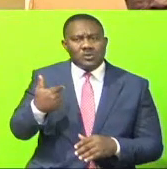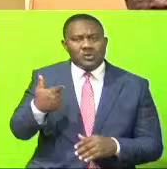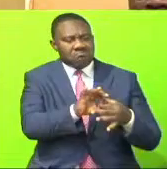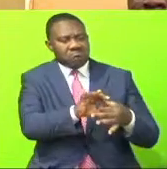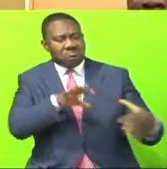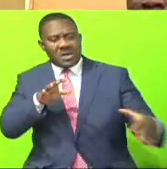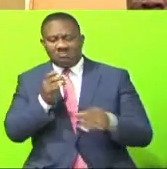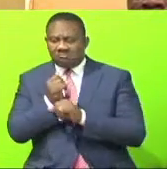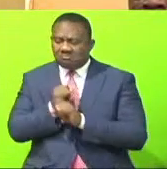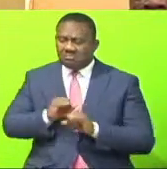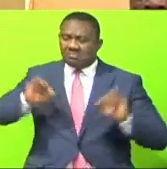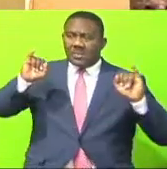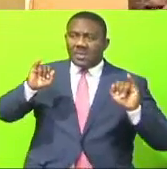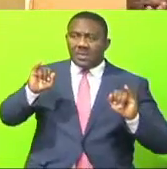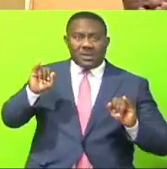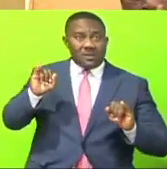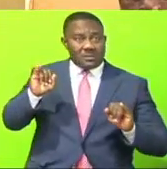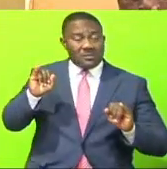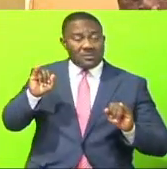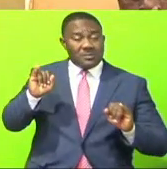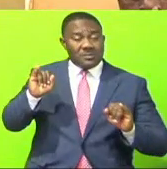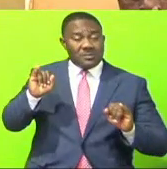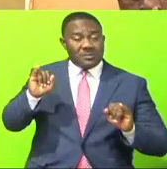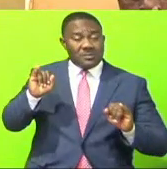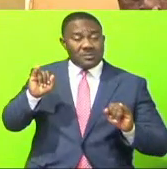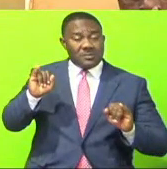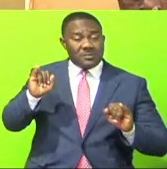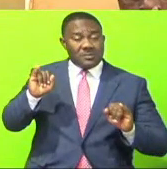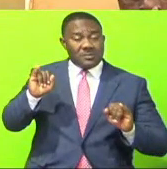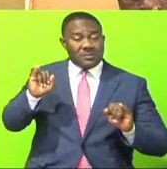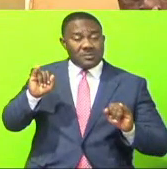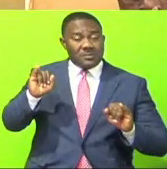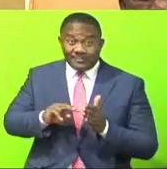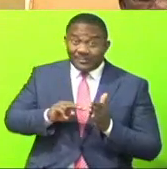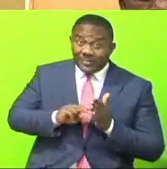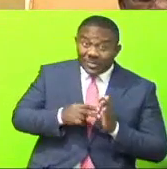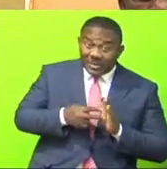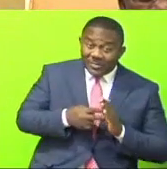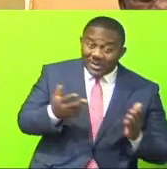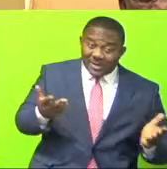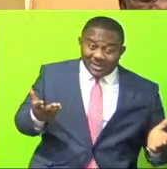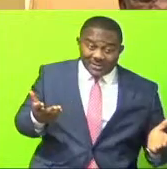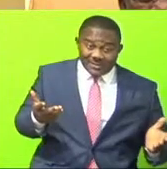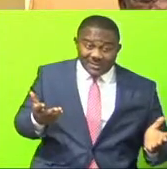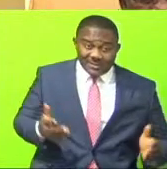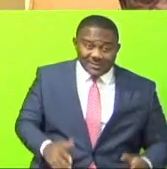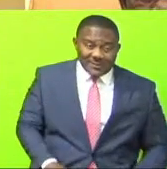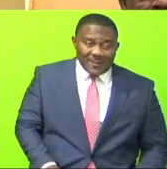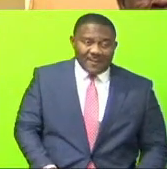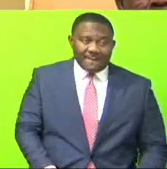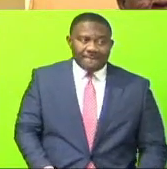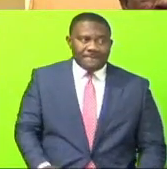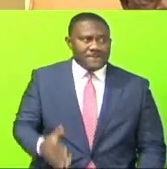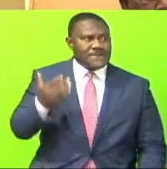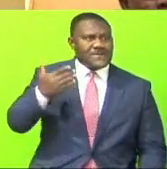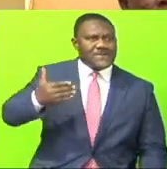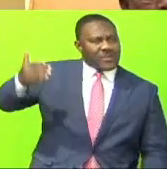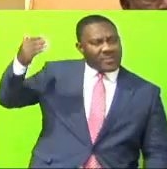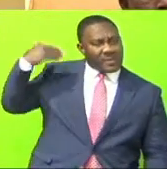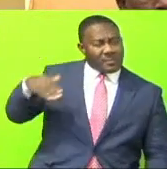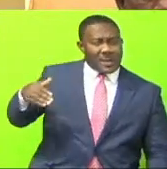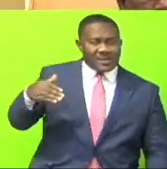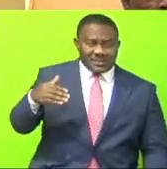of, as an independent, Mr. Speaker, this House, based on the ruling of your